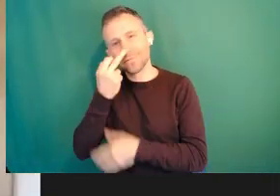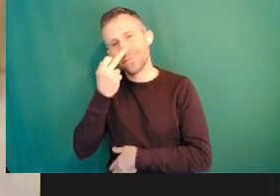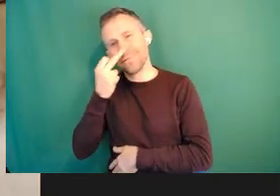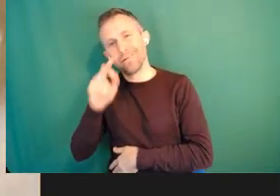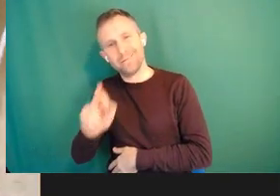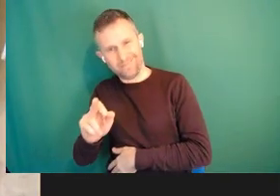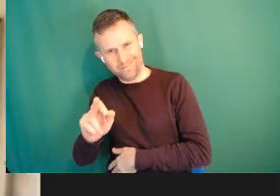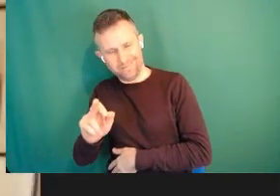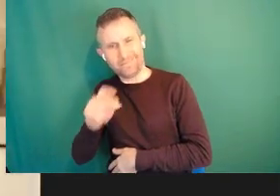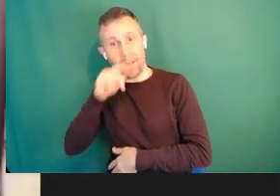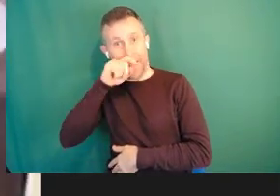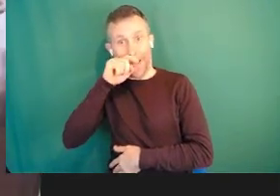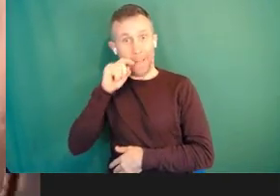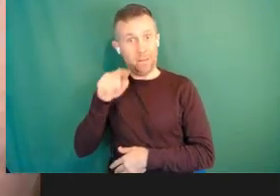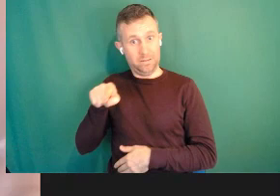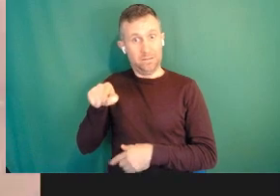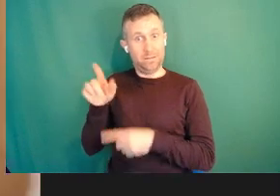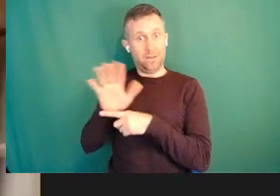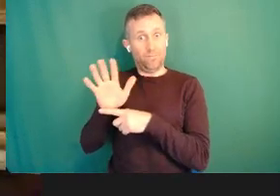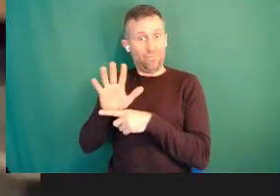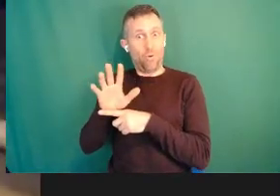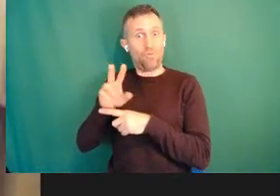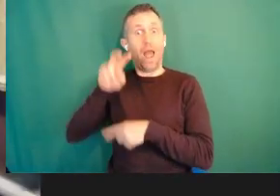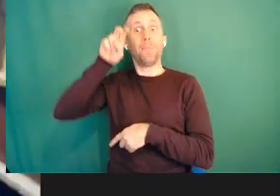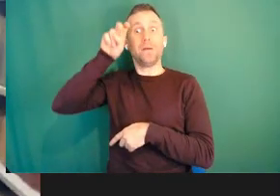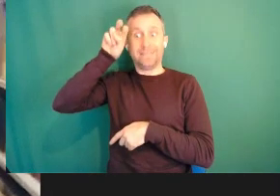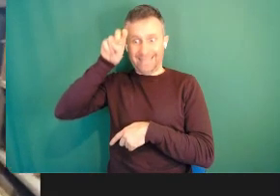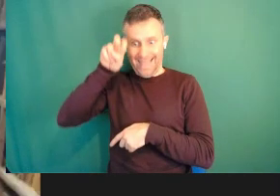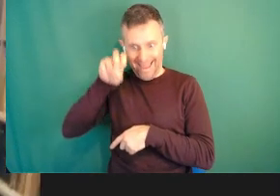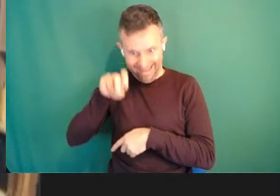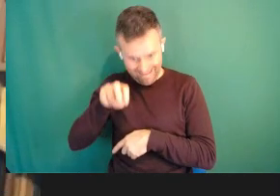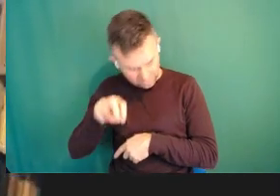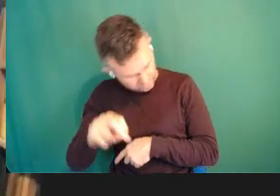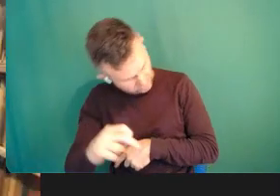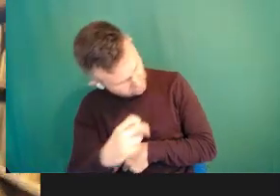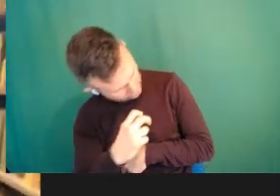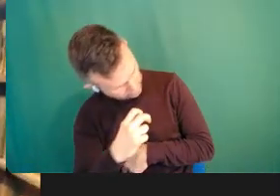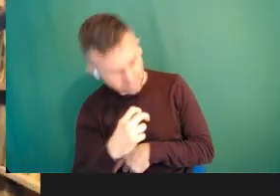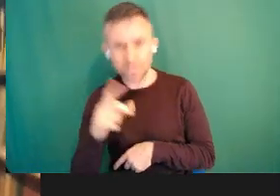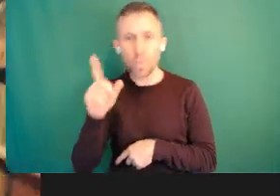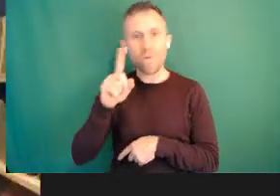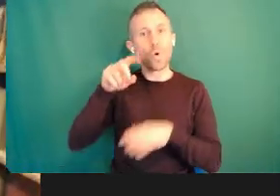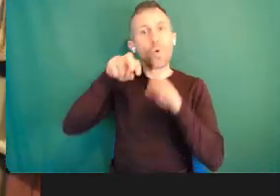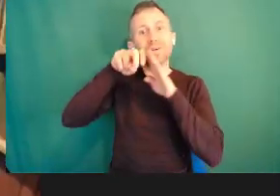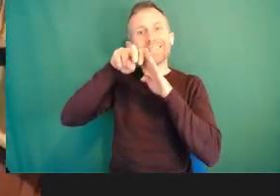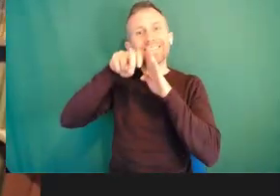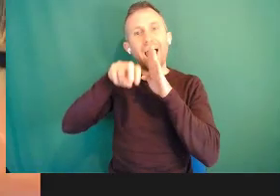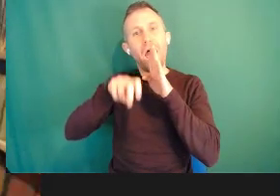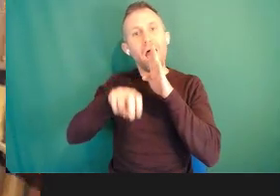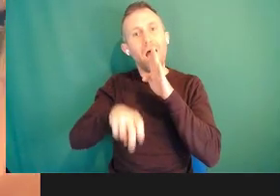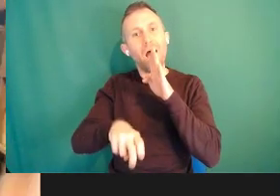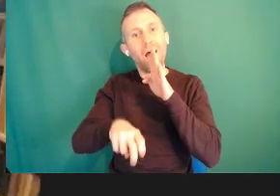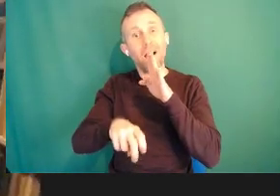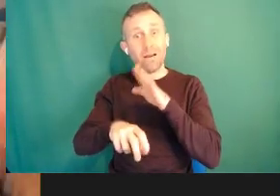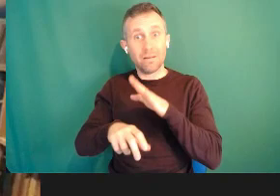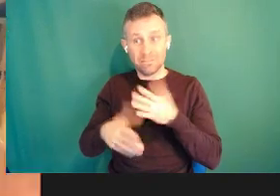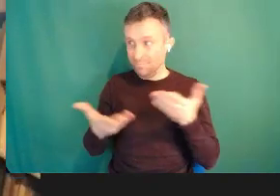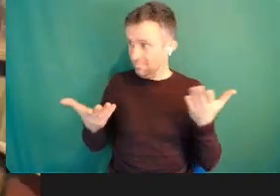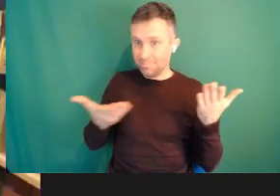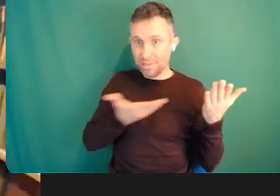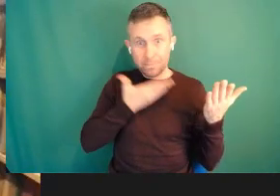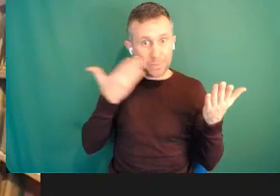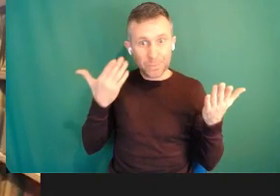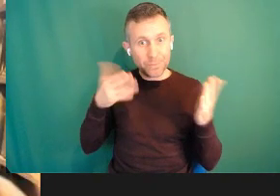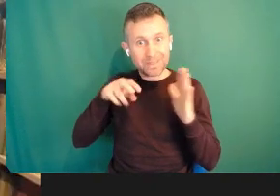these stairs we'll come to a cellar, but actually it's just a brick wall under the stairs, and they build a fake wall